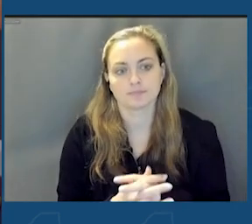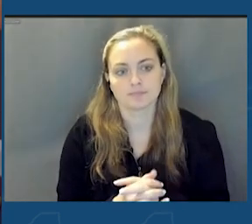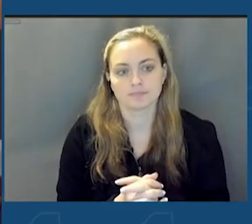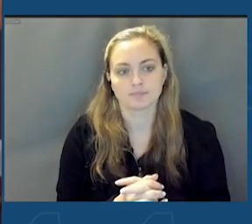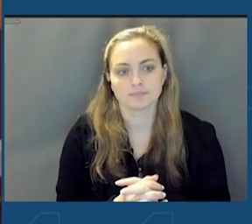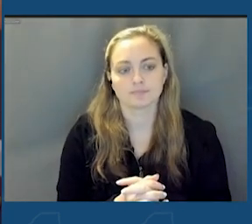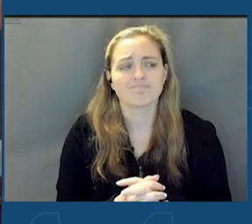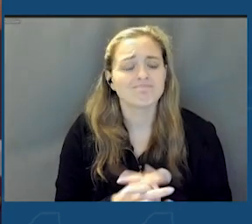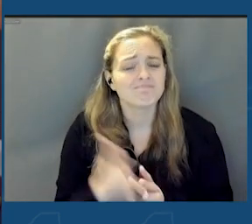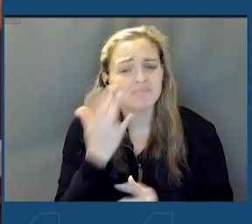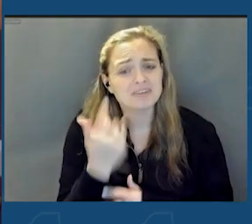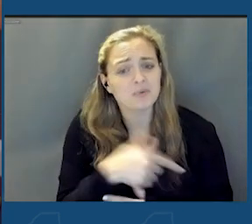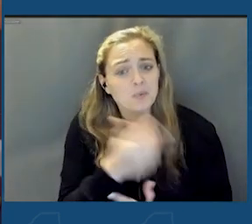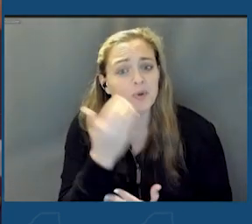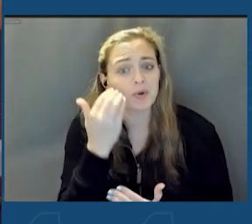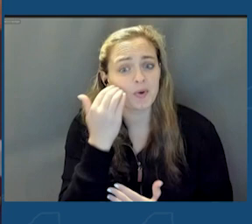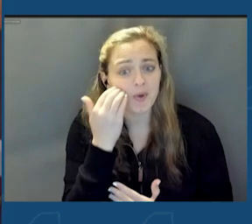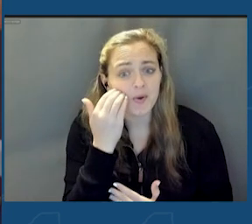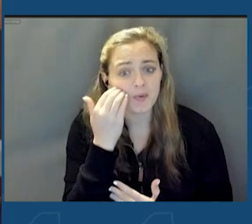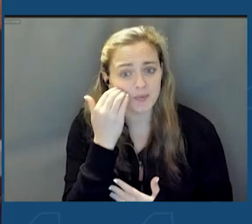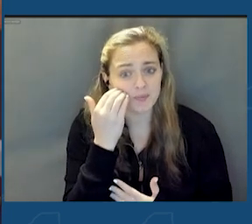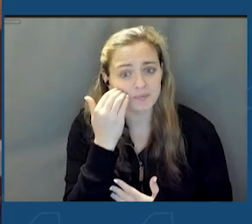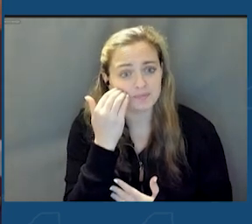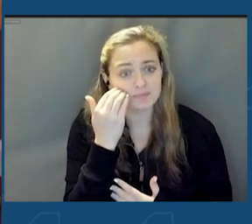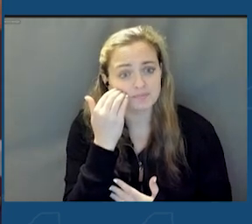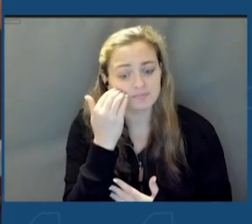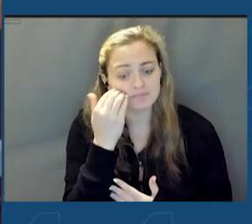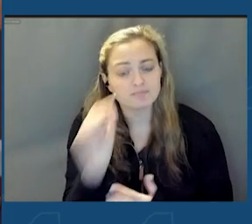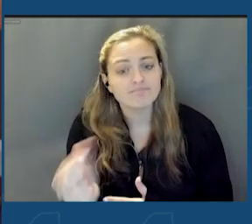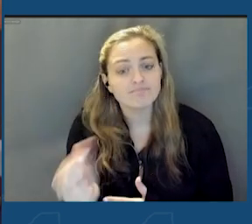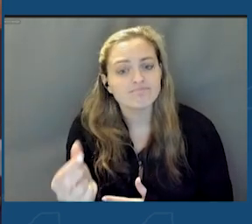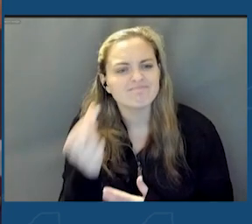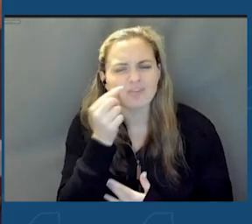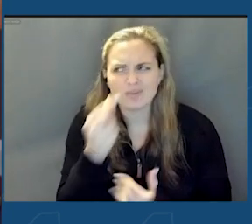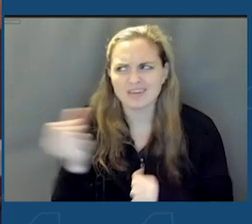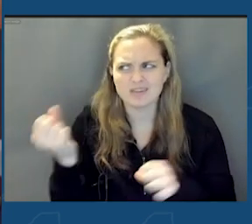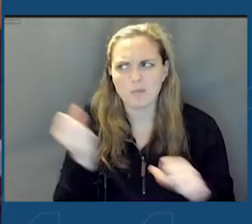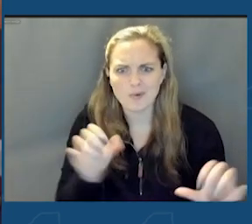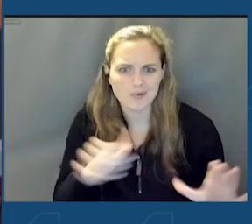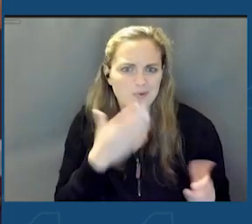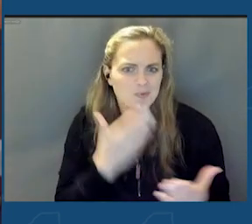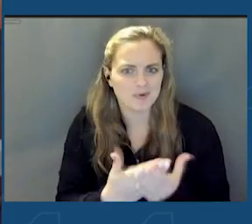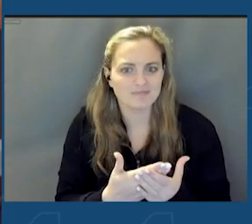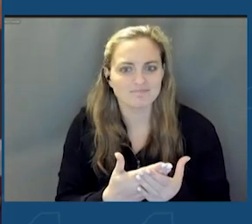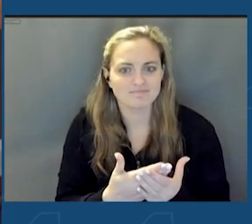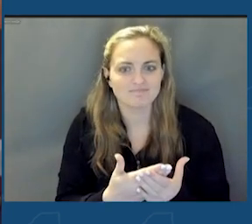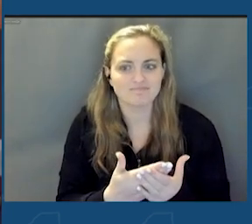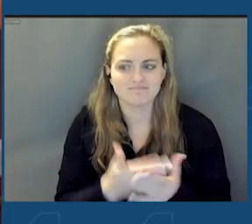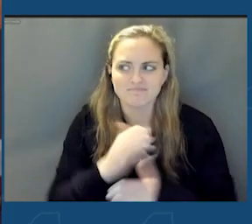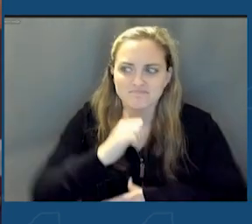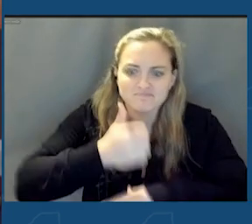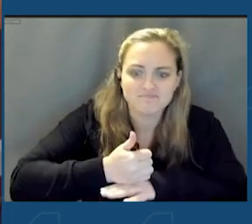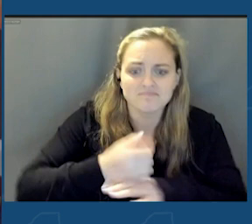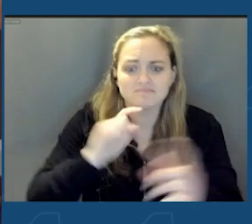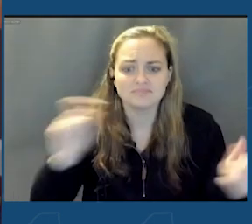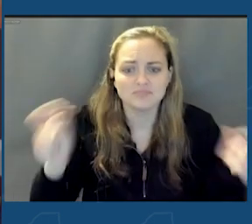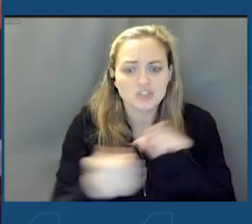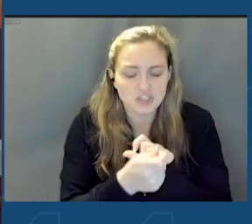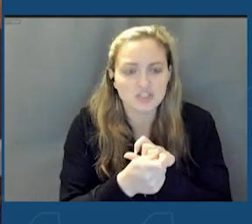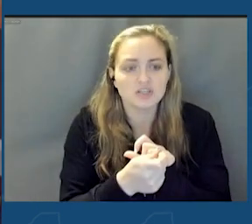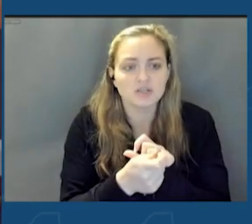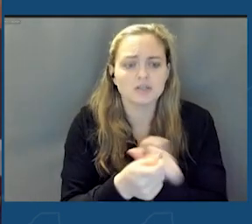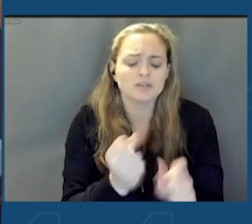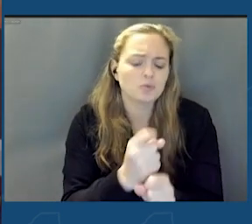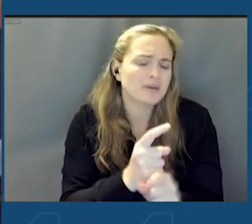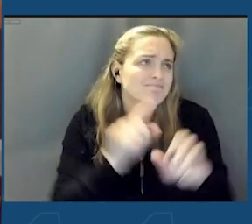Because we know that government has the power to do good, to create change, to make